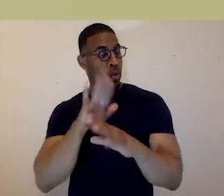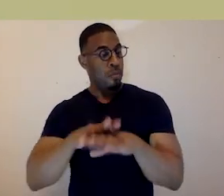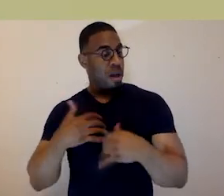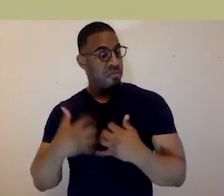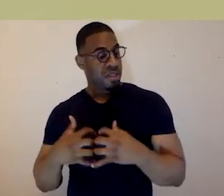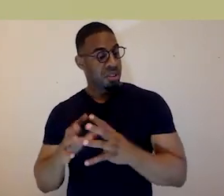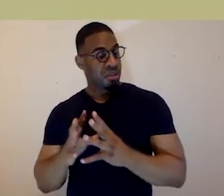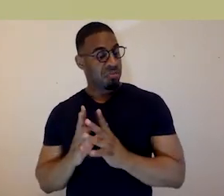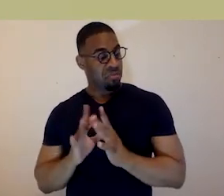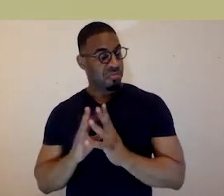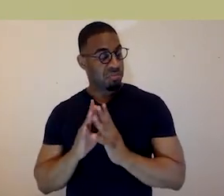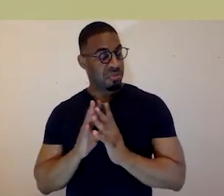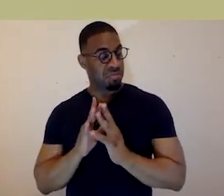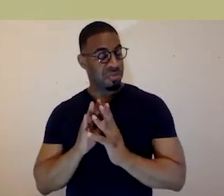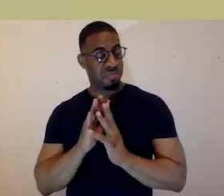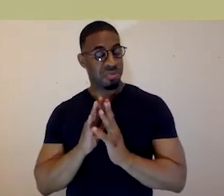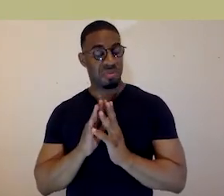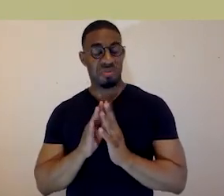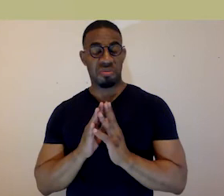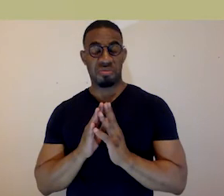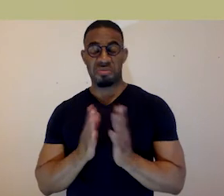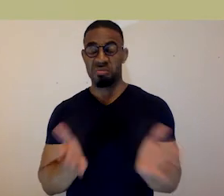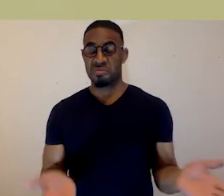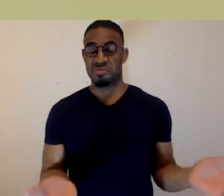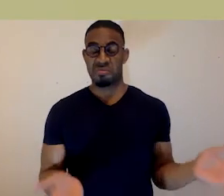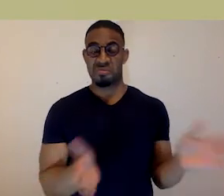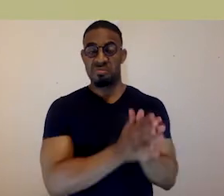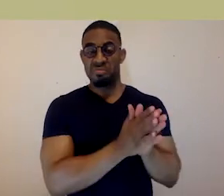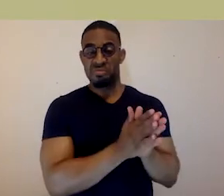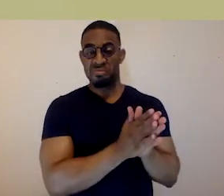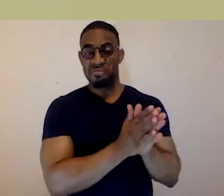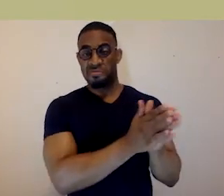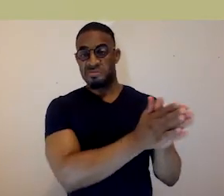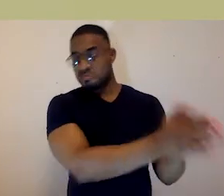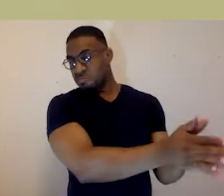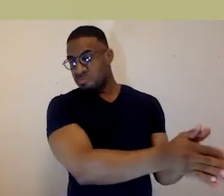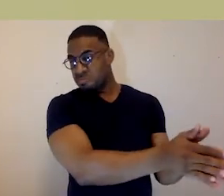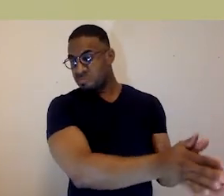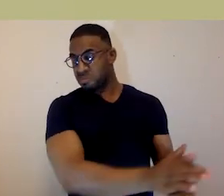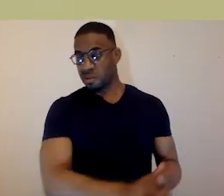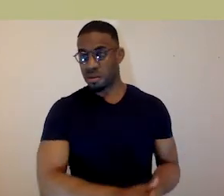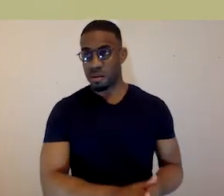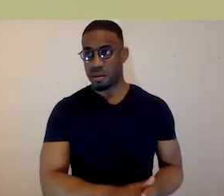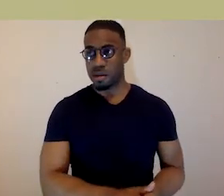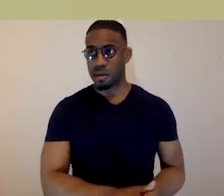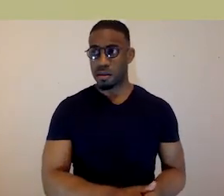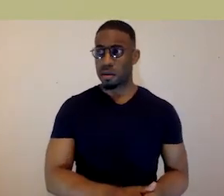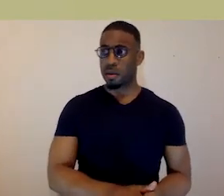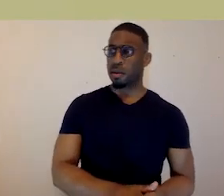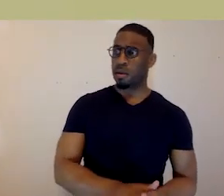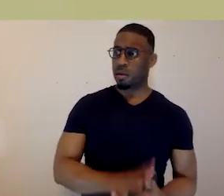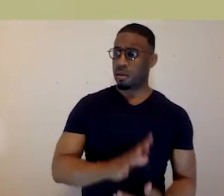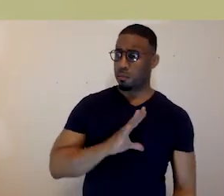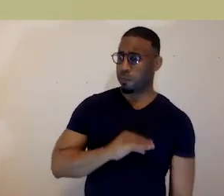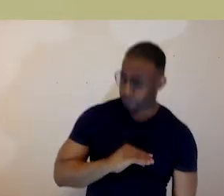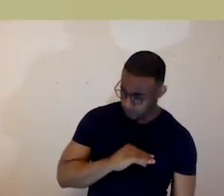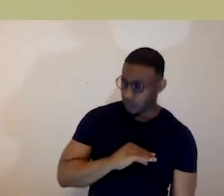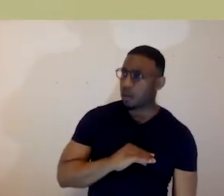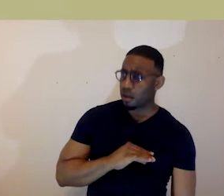machine. And he closed my bug report. So I was